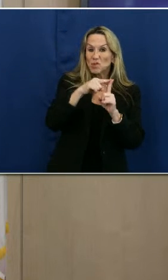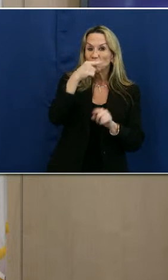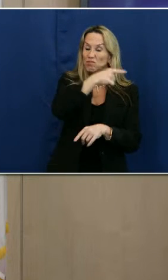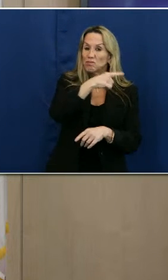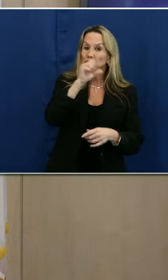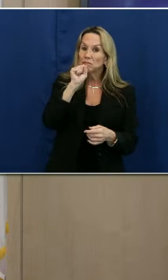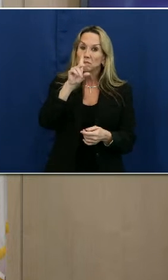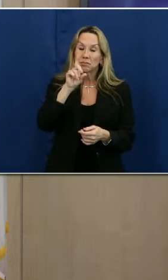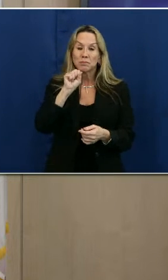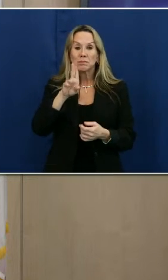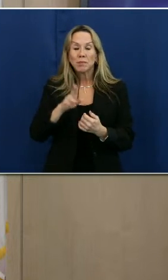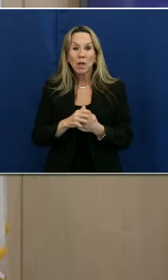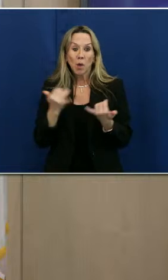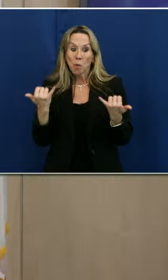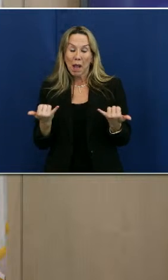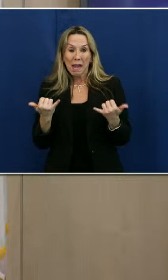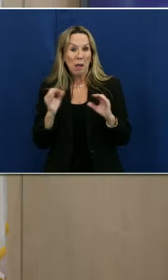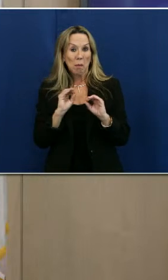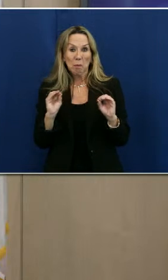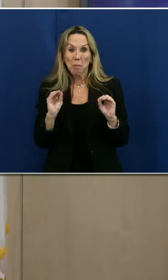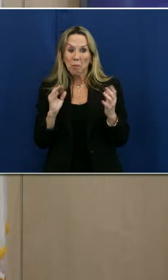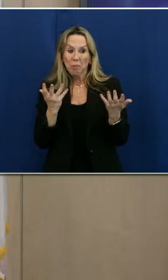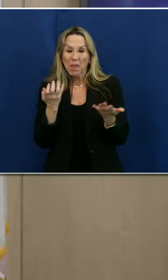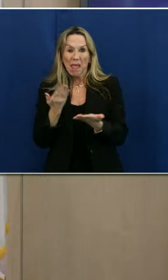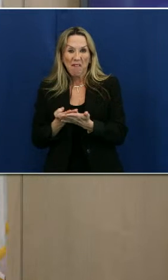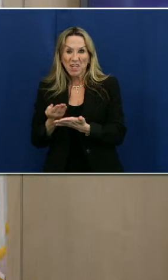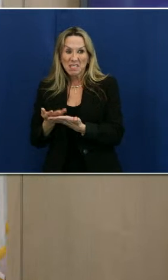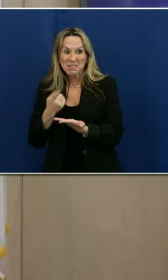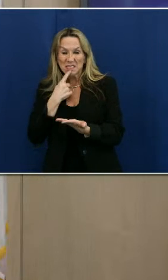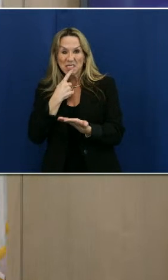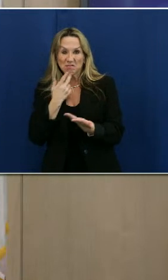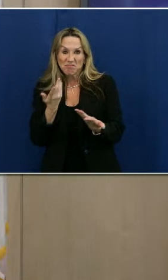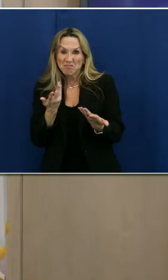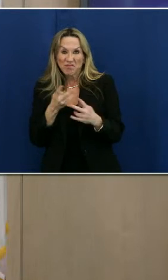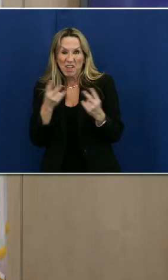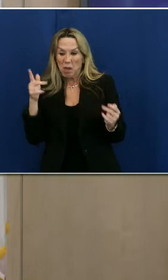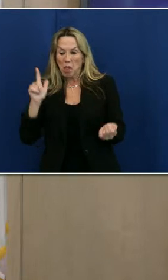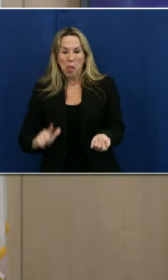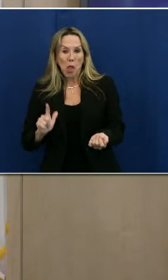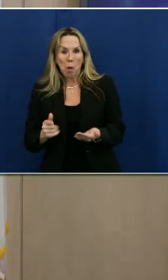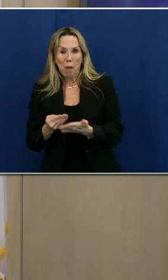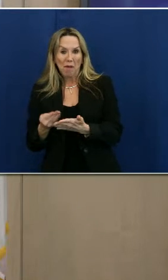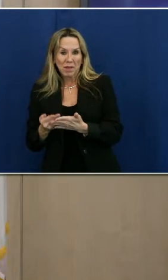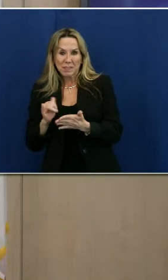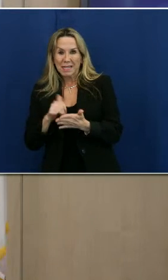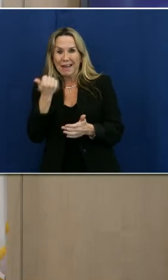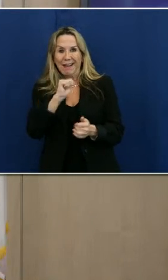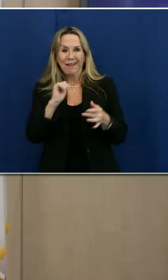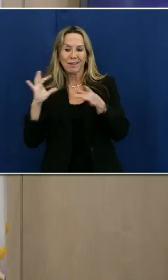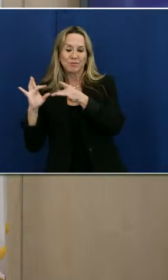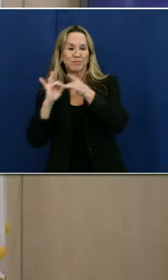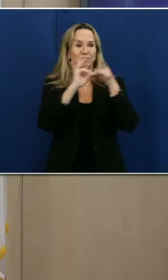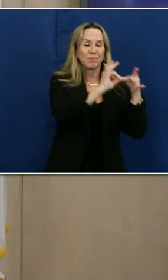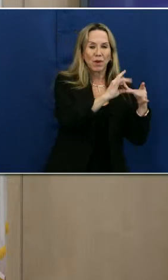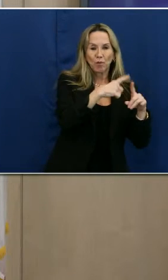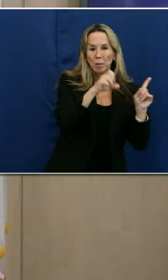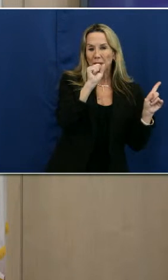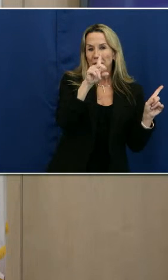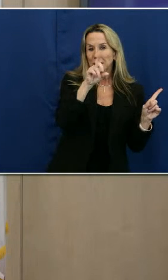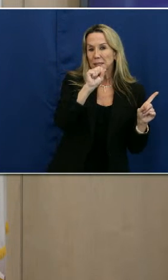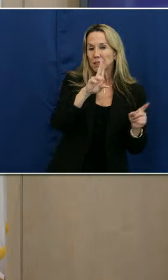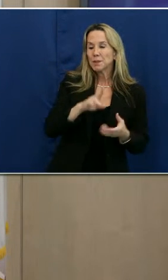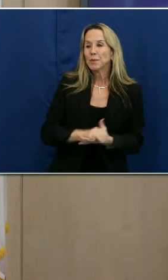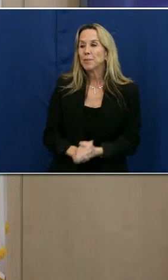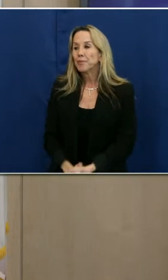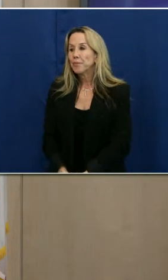community. Right now, the evidence of that is extremely low. Thank you, Doctor. And Dr. McDonald, if you